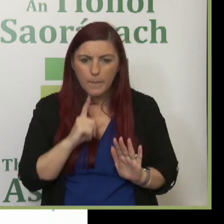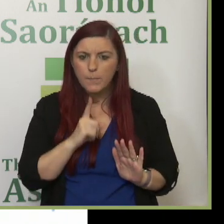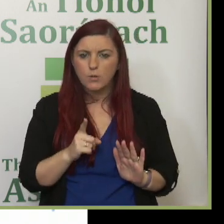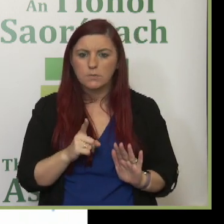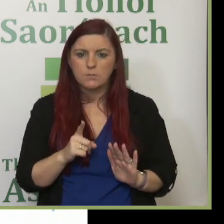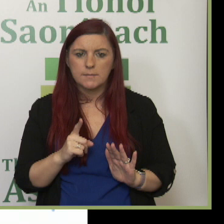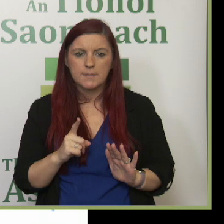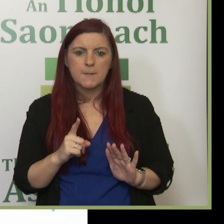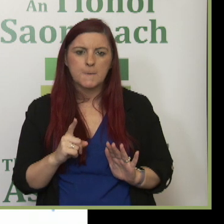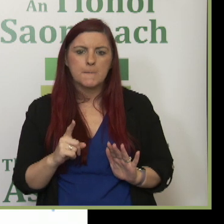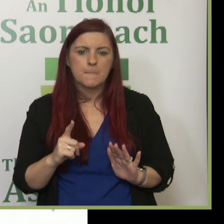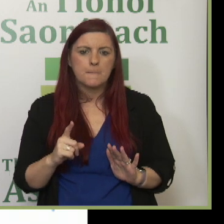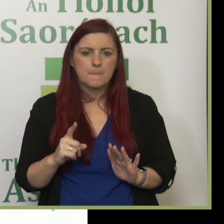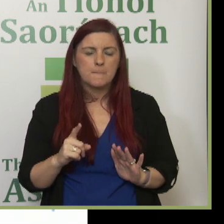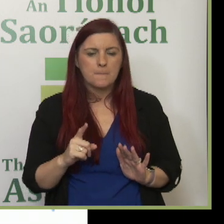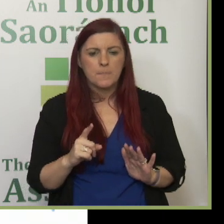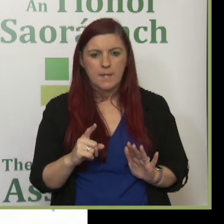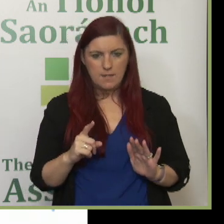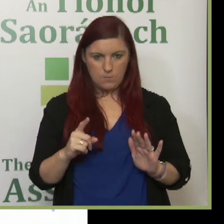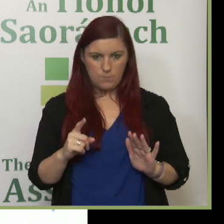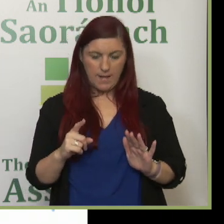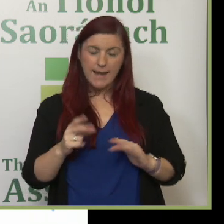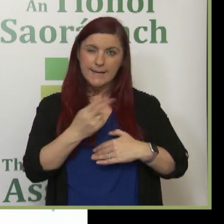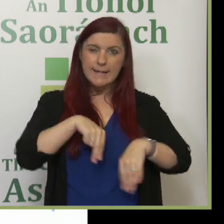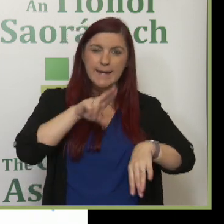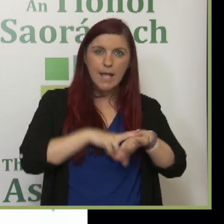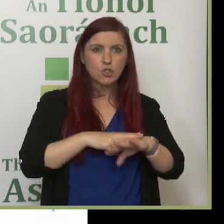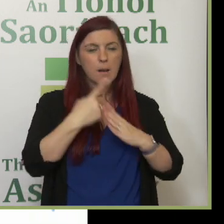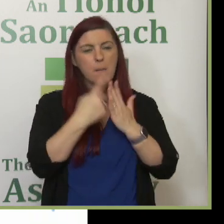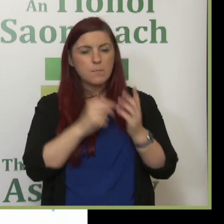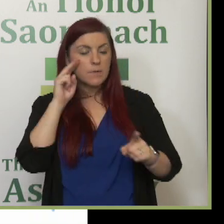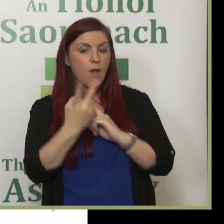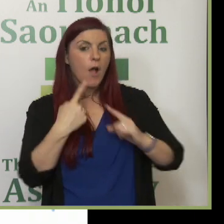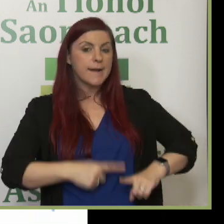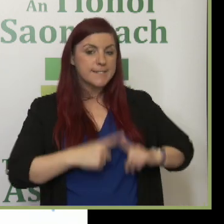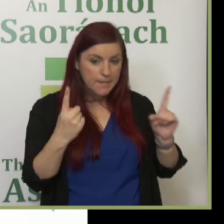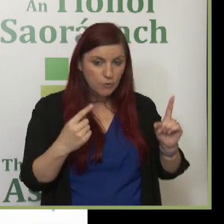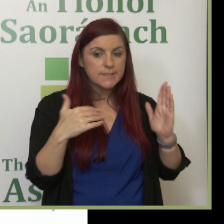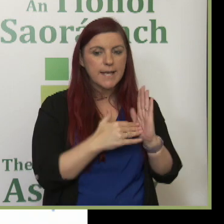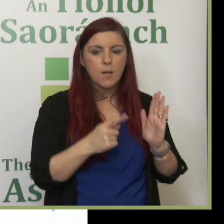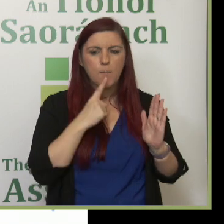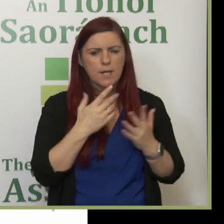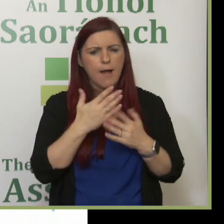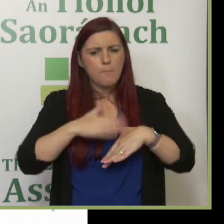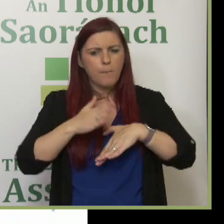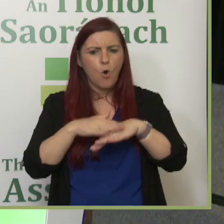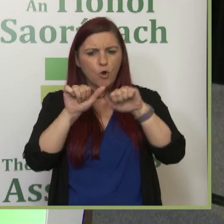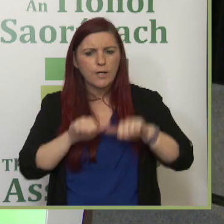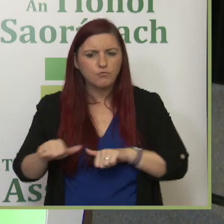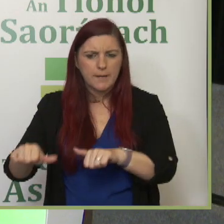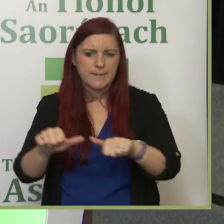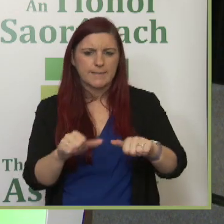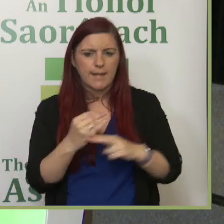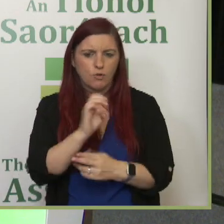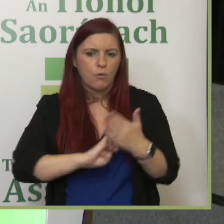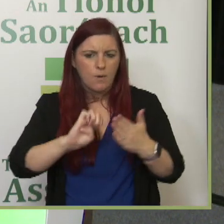here. Whilst national policy perspectives differ in Europe, there's far more consensus than there used to be. So there's a lot more agreement in what we should be